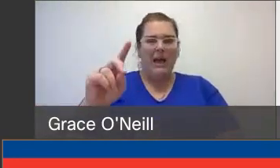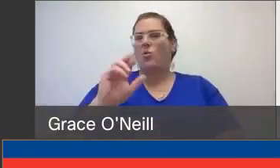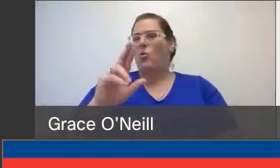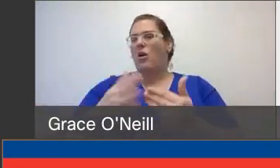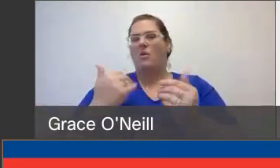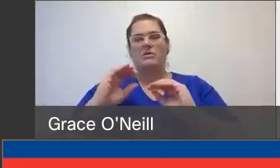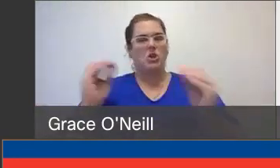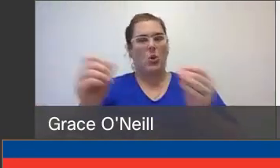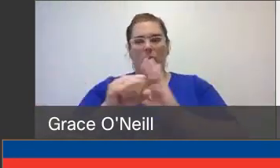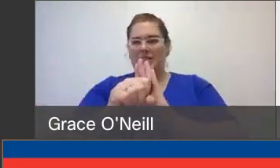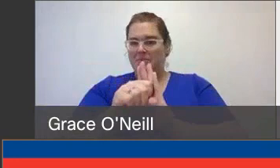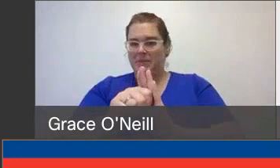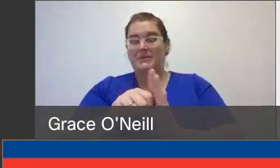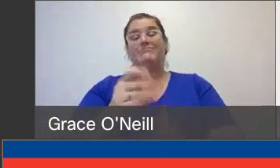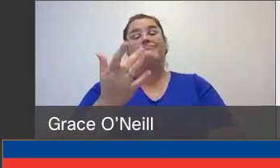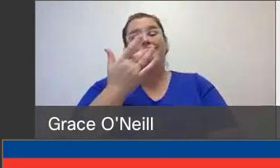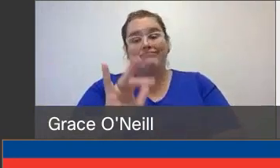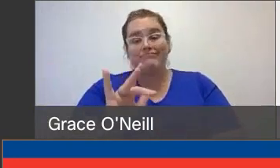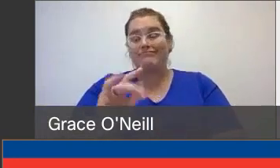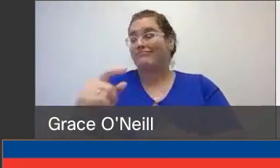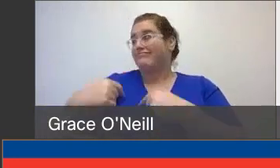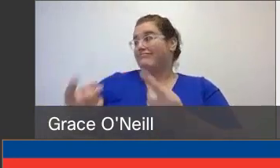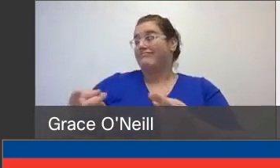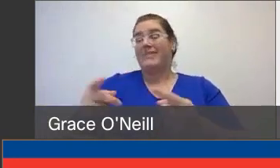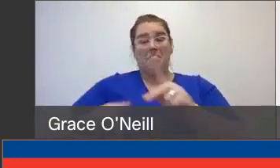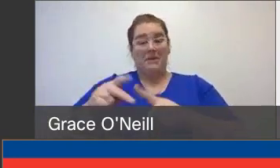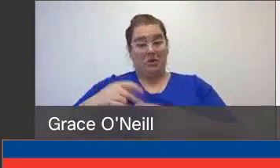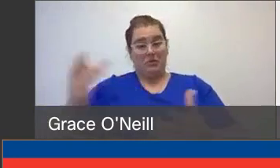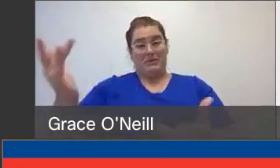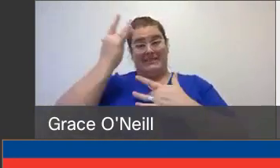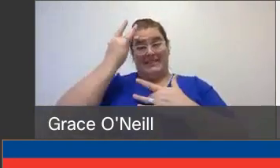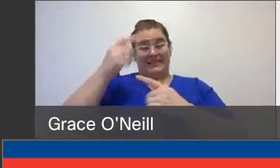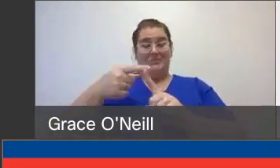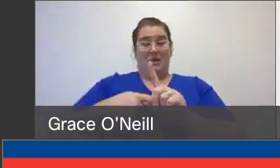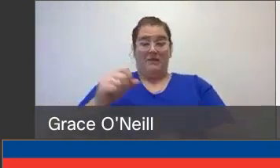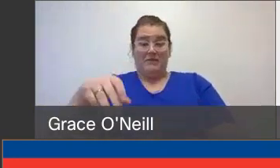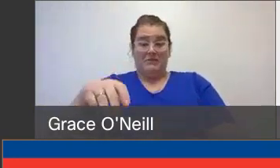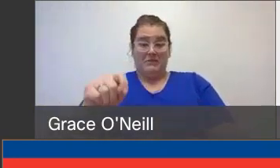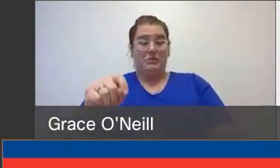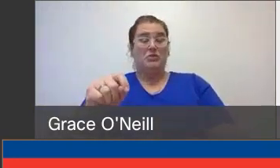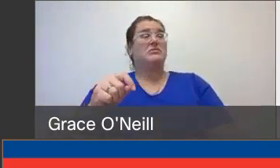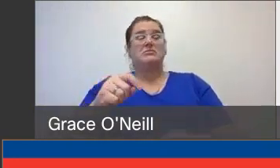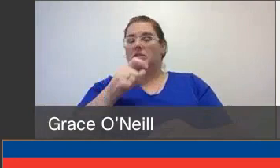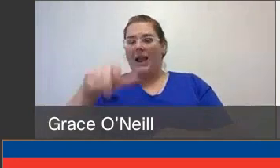required inpatient treatment for COVID-19 since April.